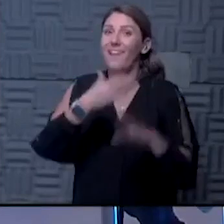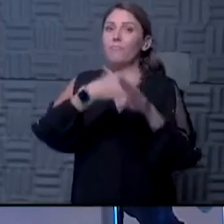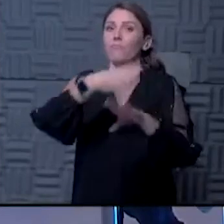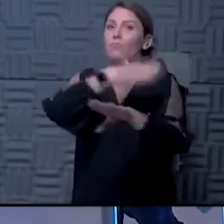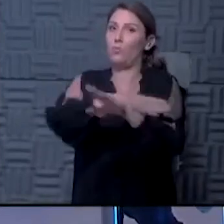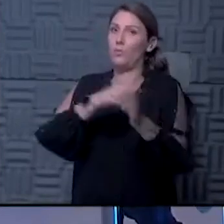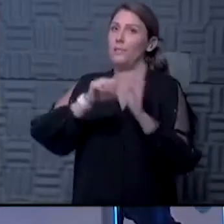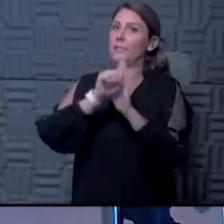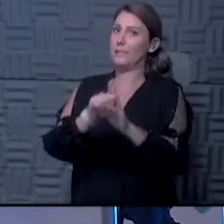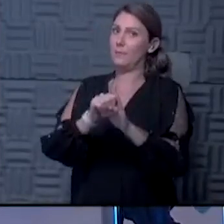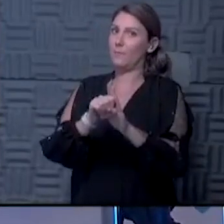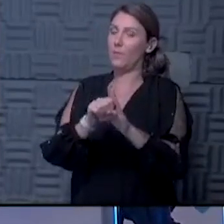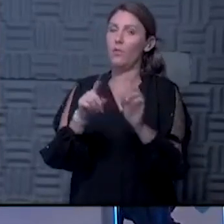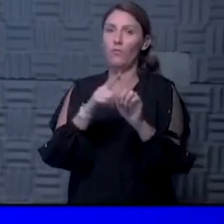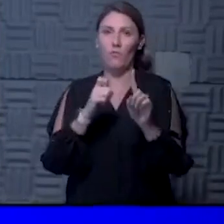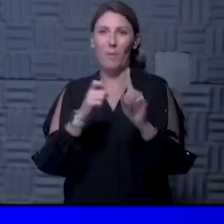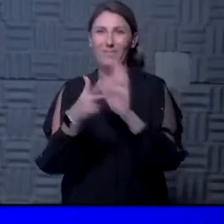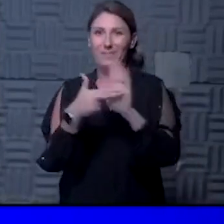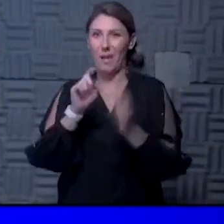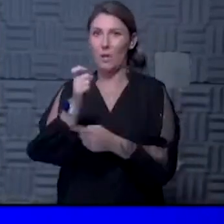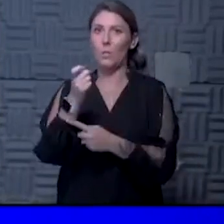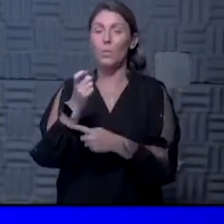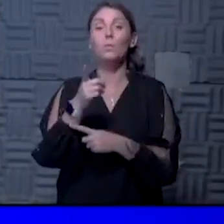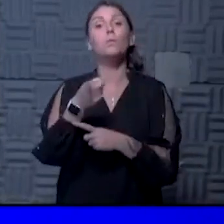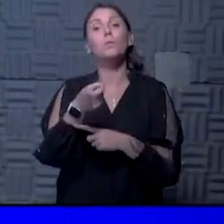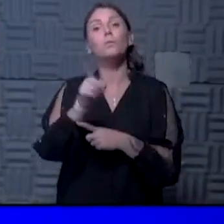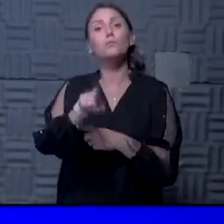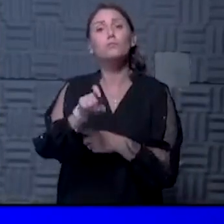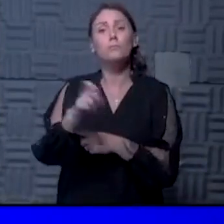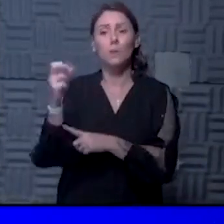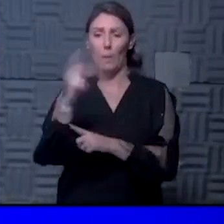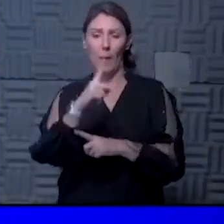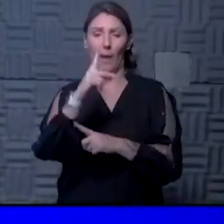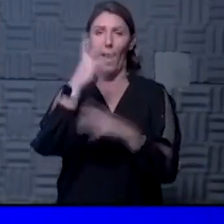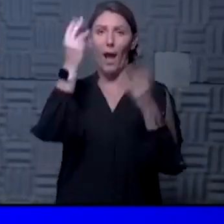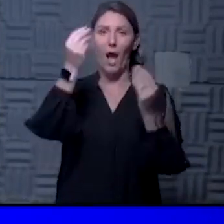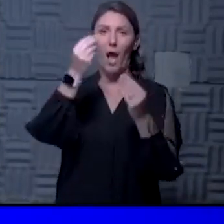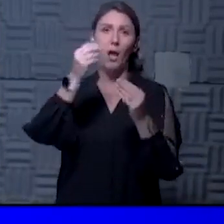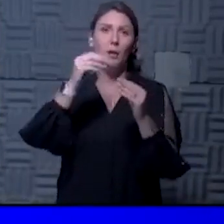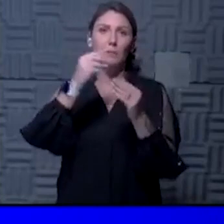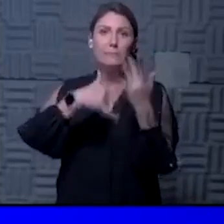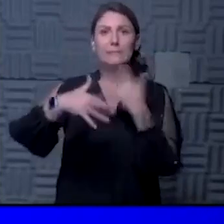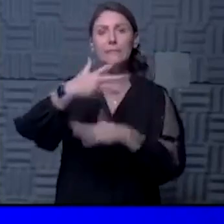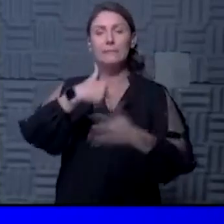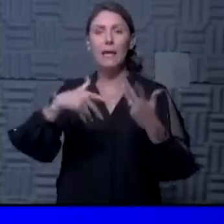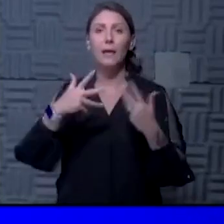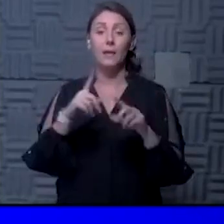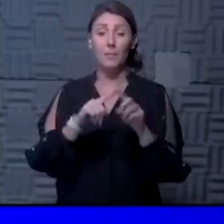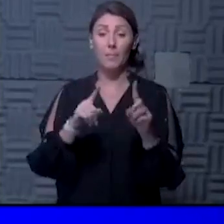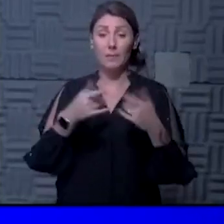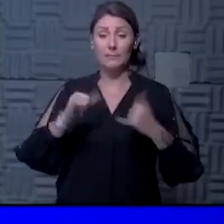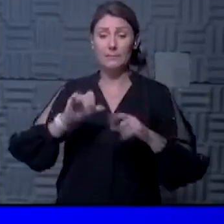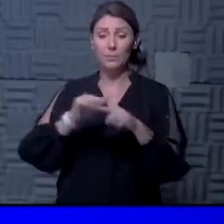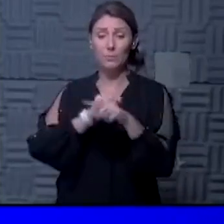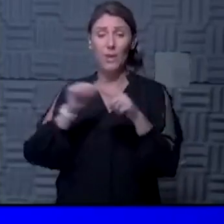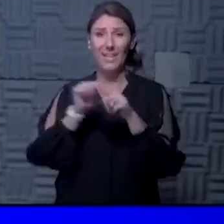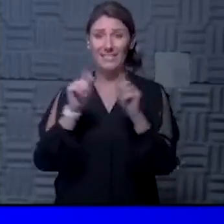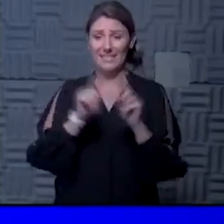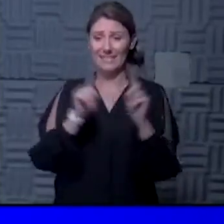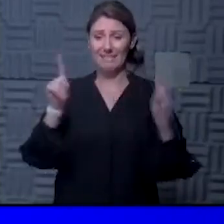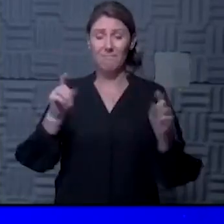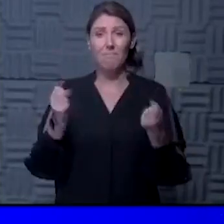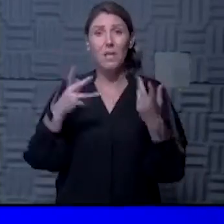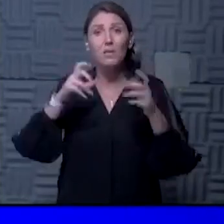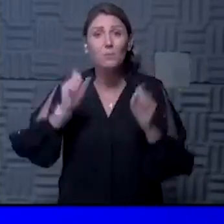Correct. Yep. From symptom onset or diagnosis, you should be able to get back in society and be around that person. Now, if you still want to practice distancing as